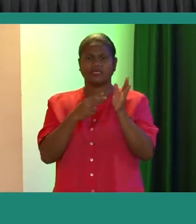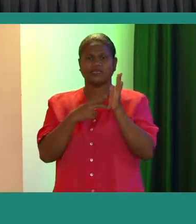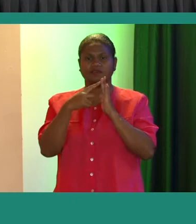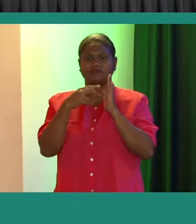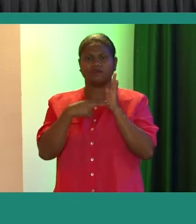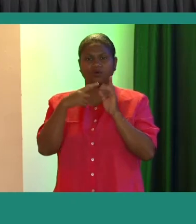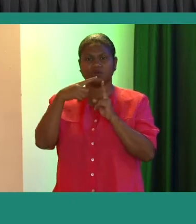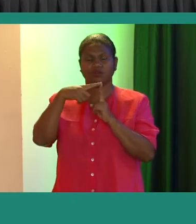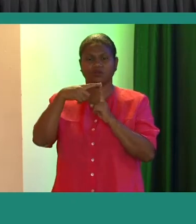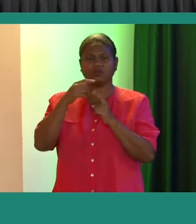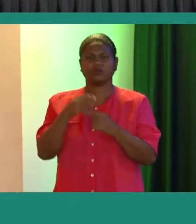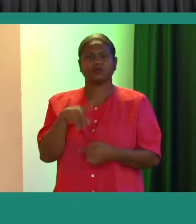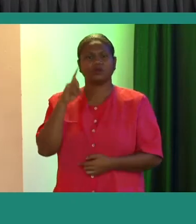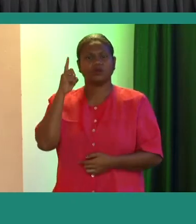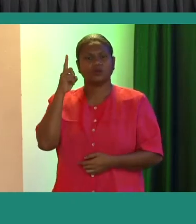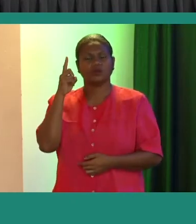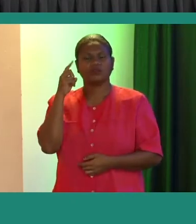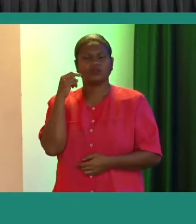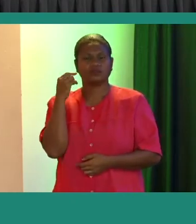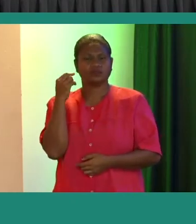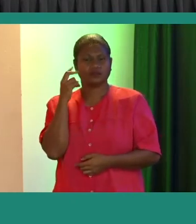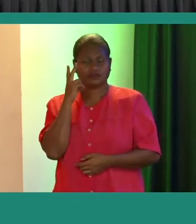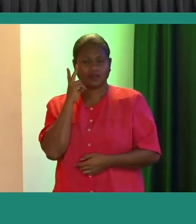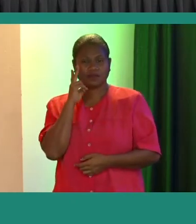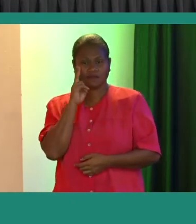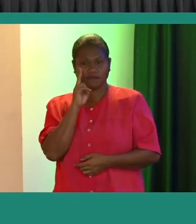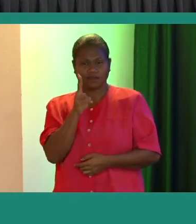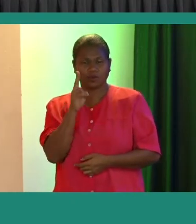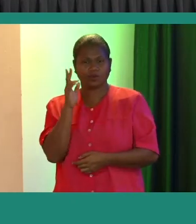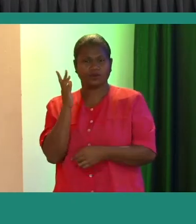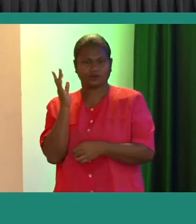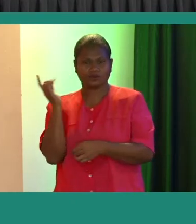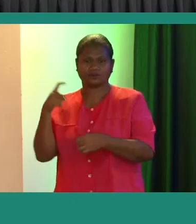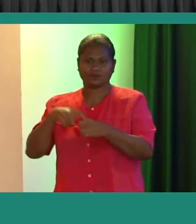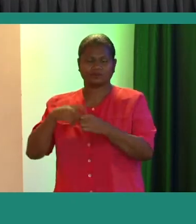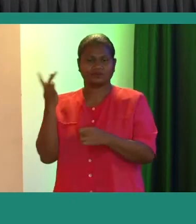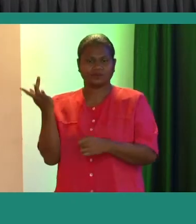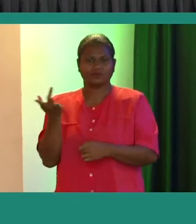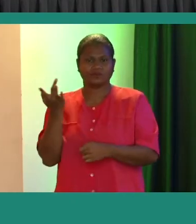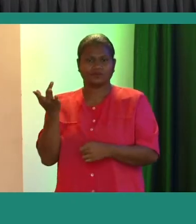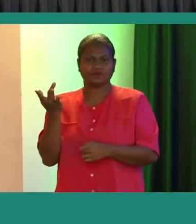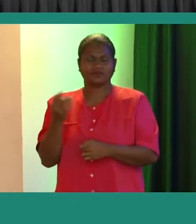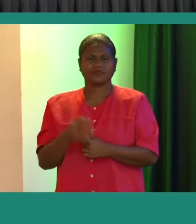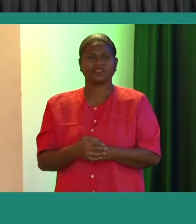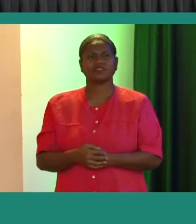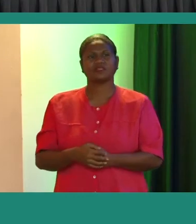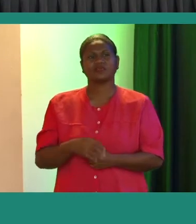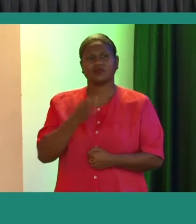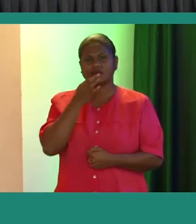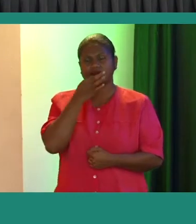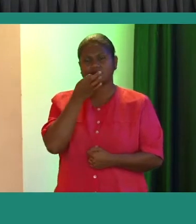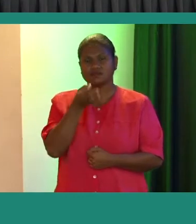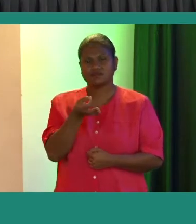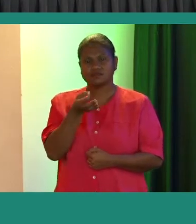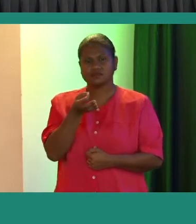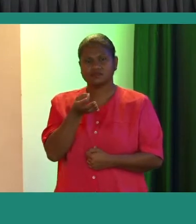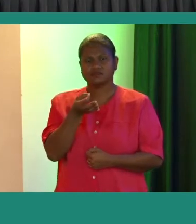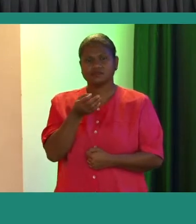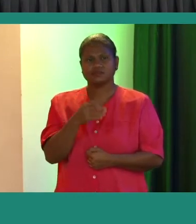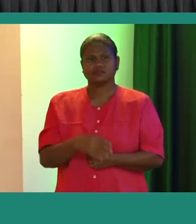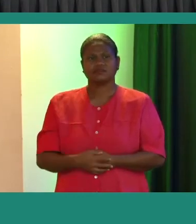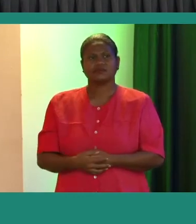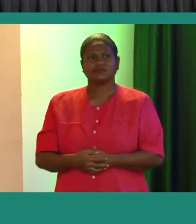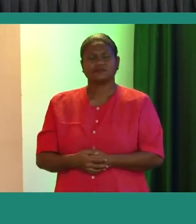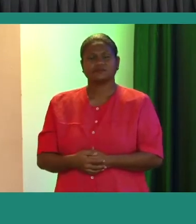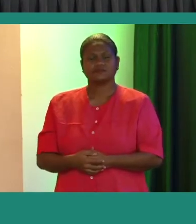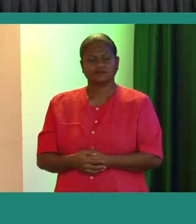of our viewers, participants from our provincial viewing sites asked if, you were talking